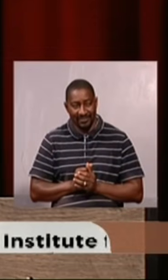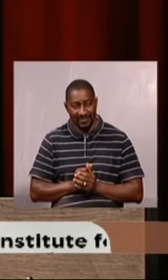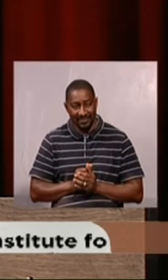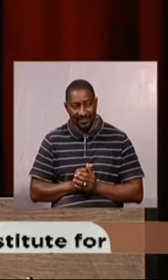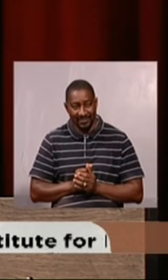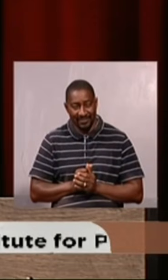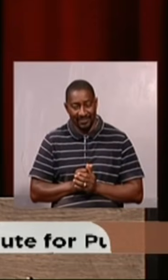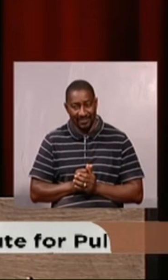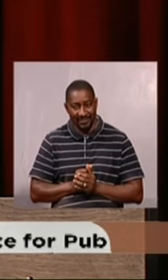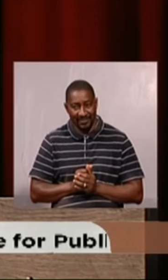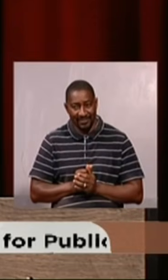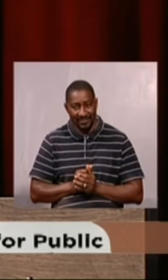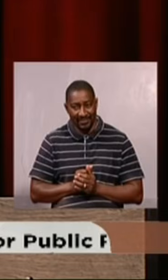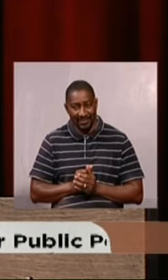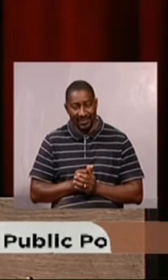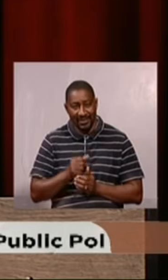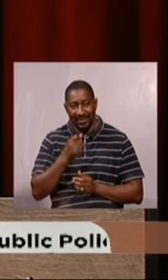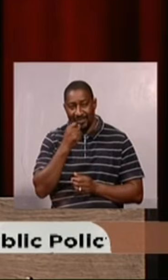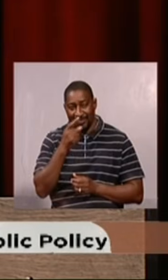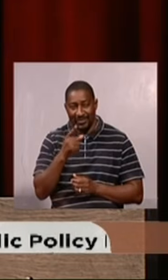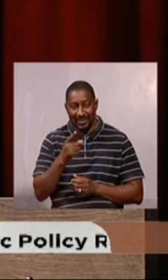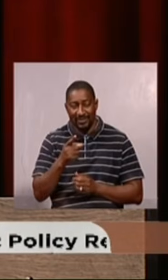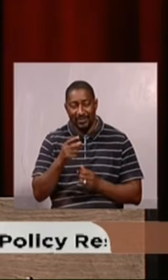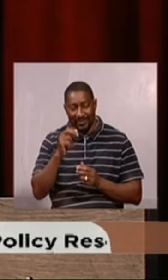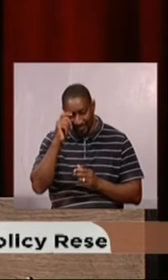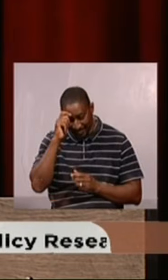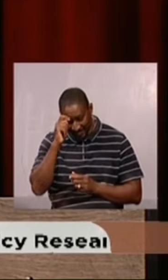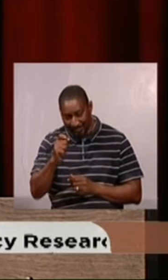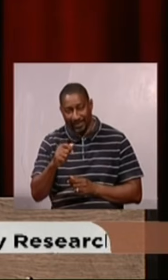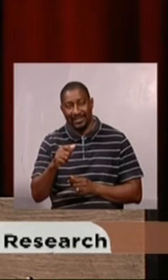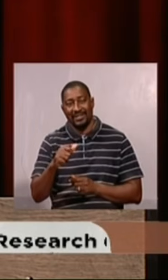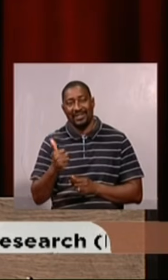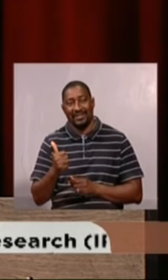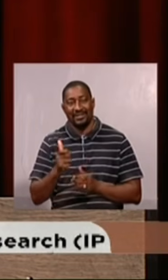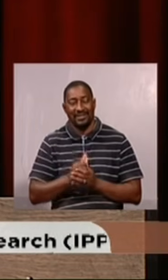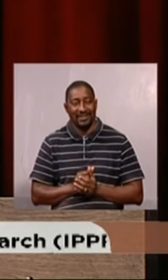points across, respectively, towards fellow Namibians? You have a minute.